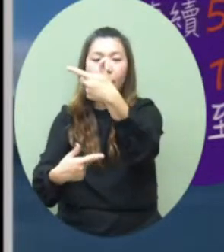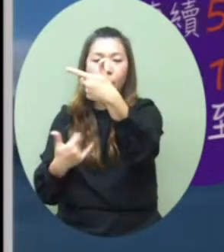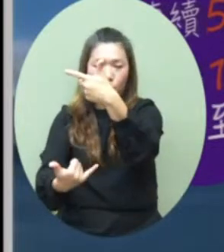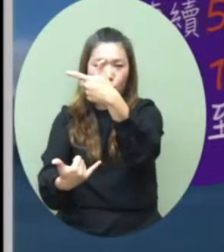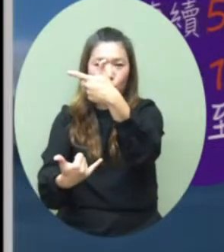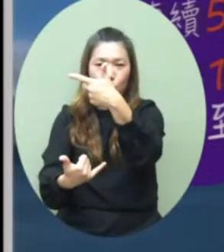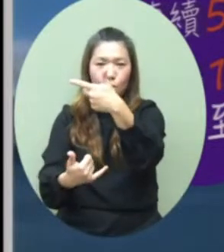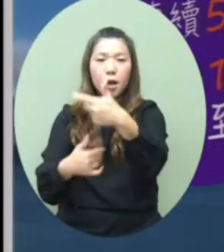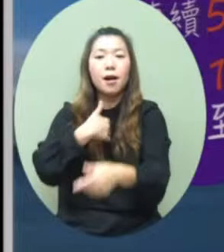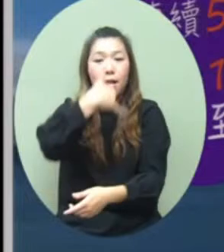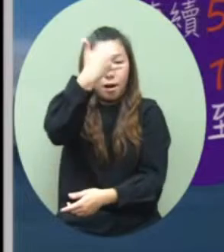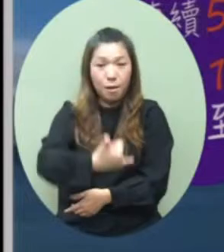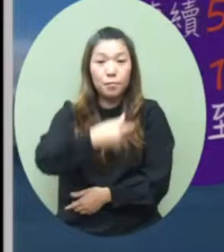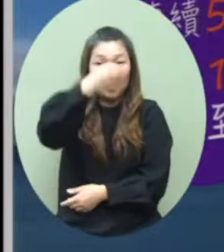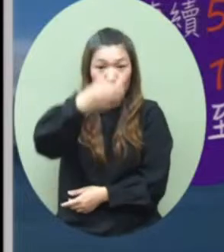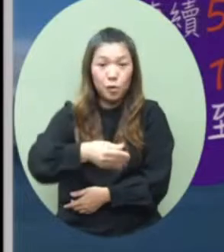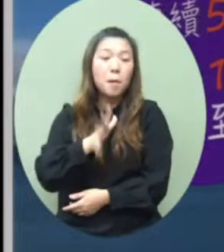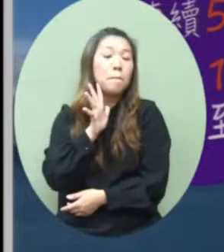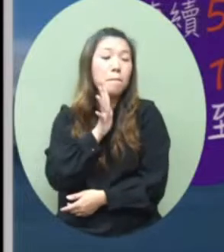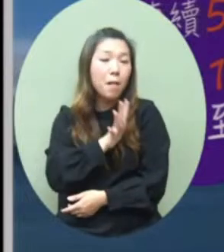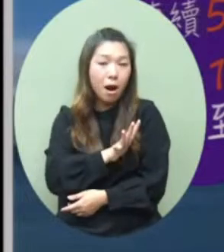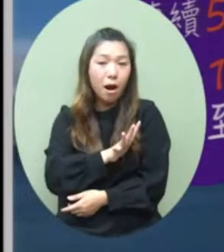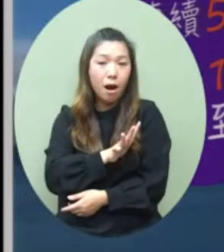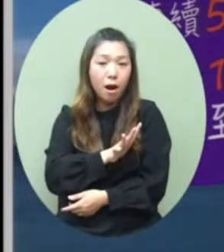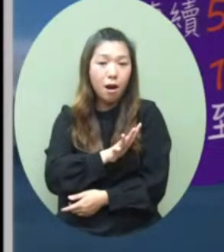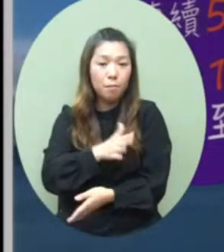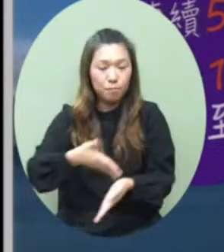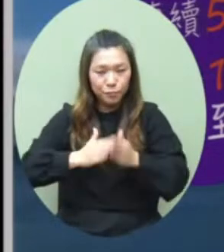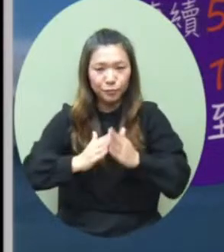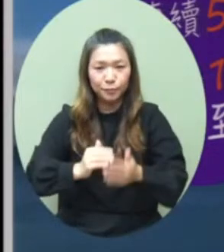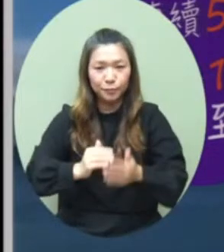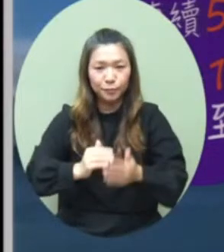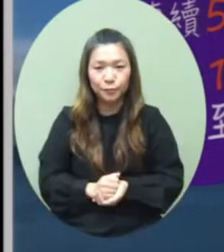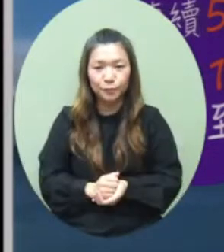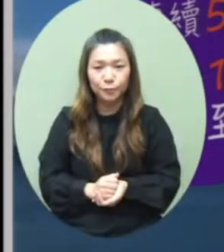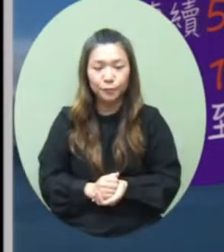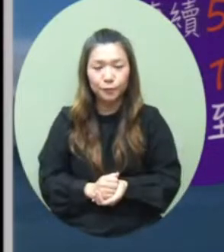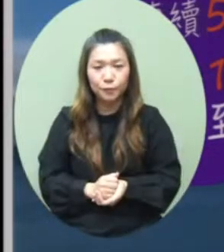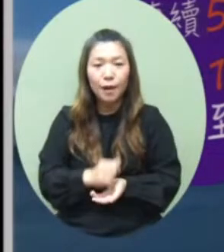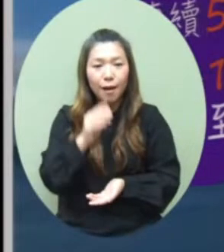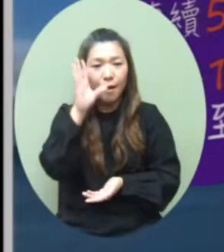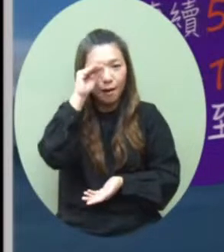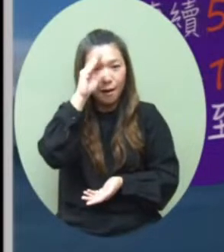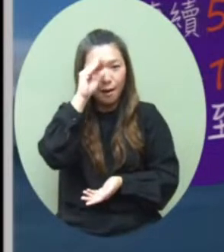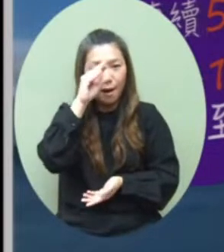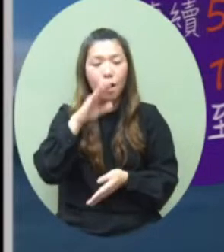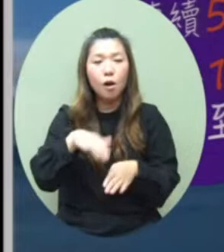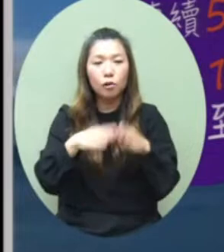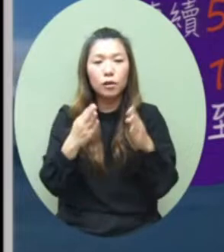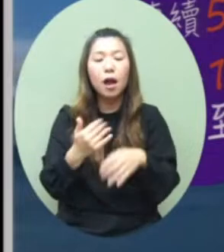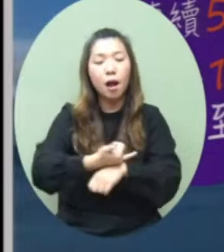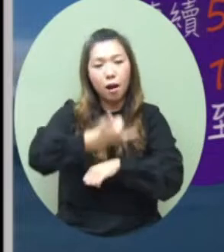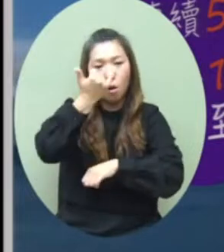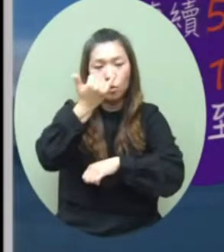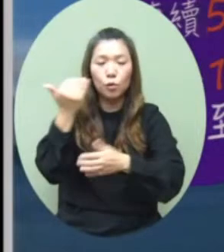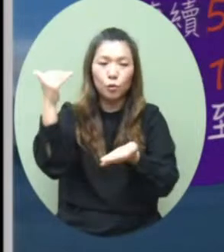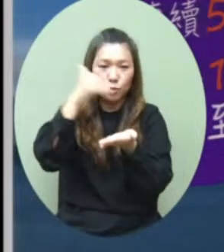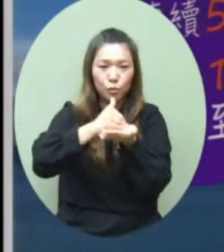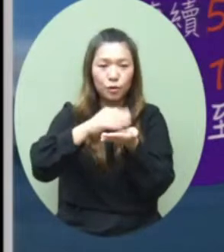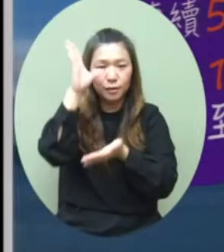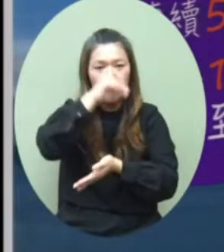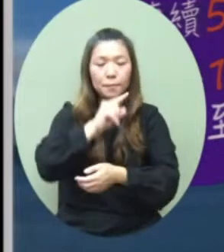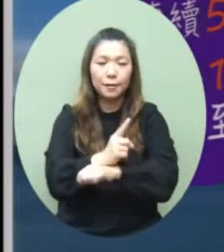From the 8th of July to the 6th of August, this event will be held from